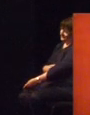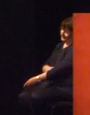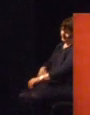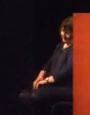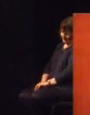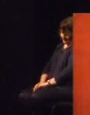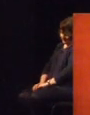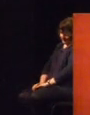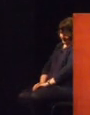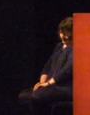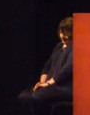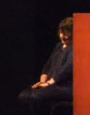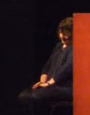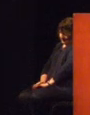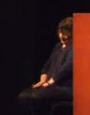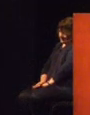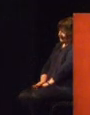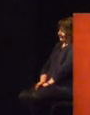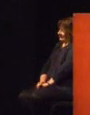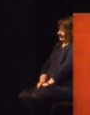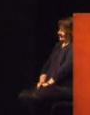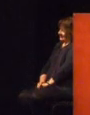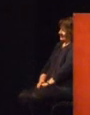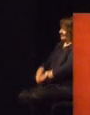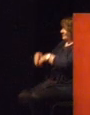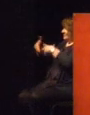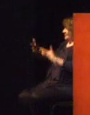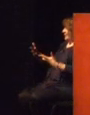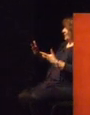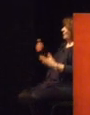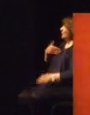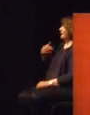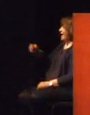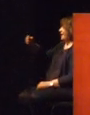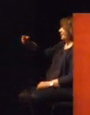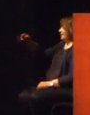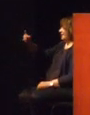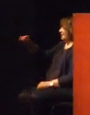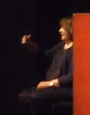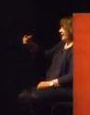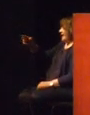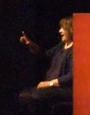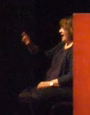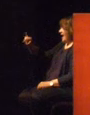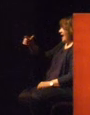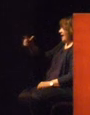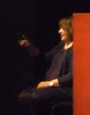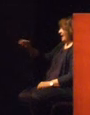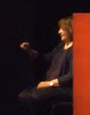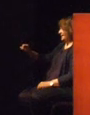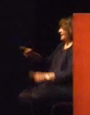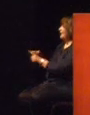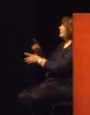So with that, we have a highlight reel from graduation, that is